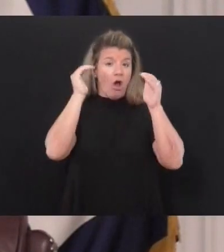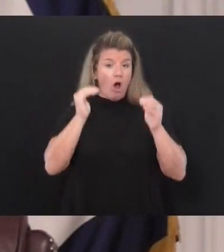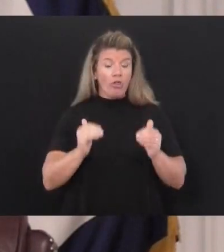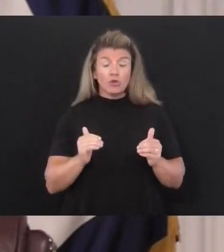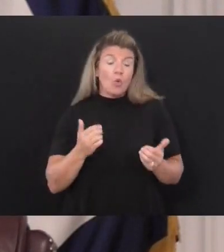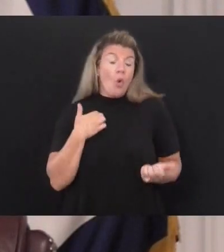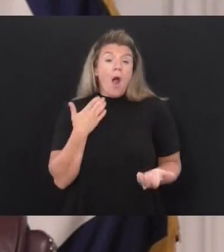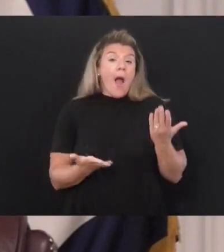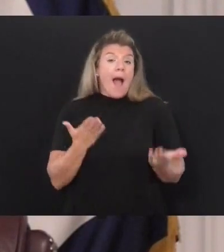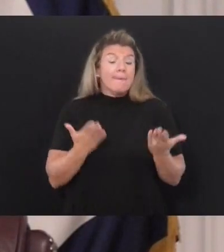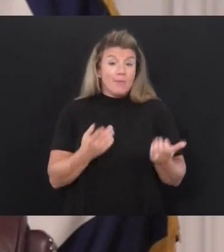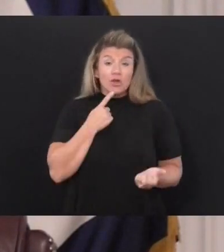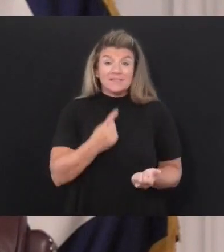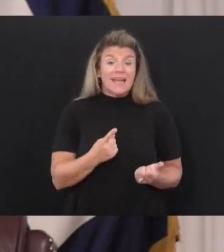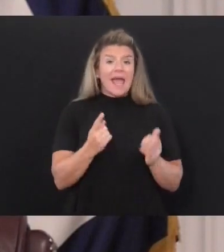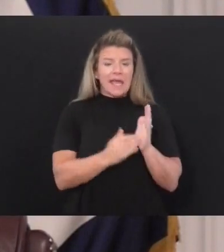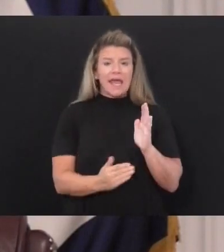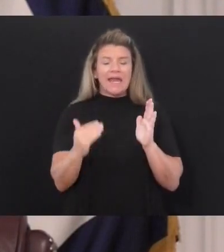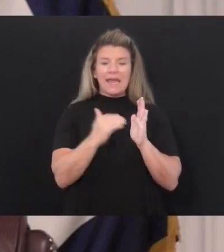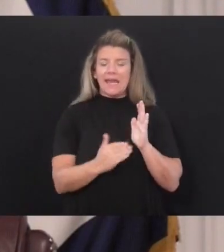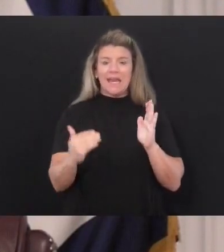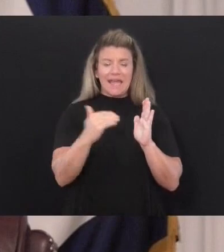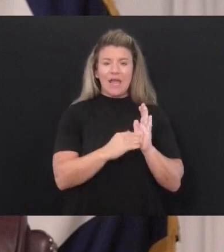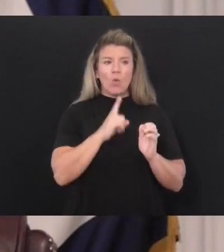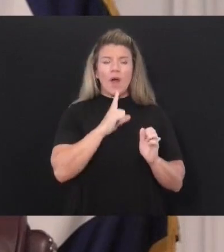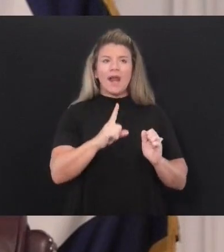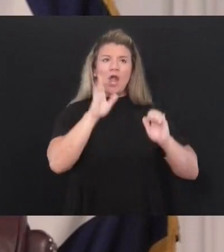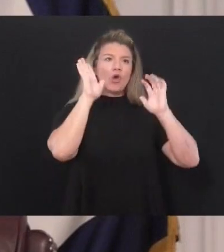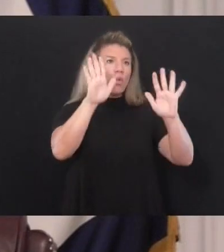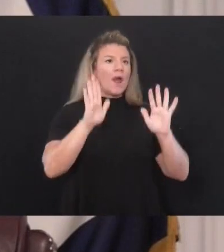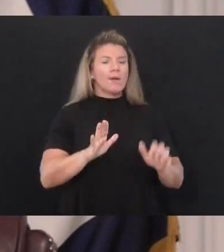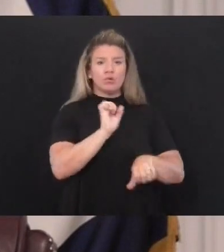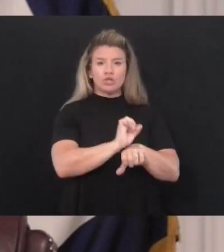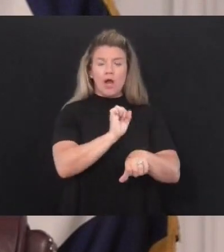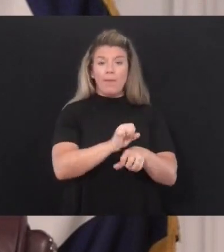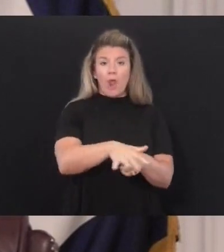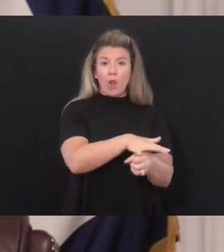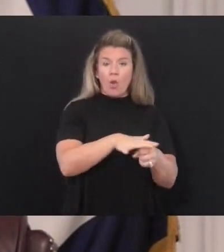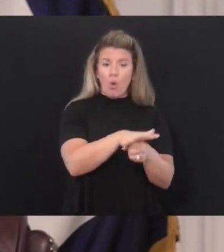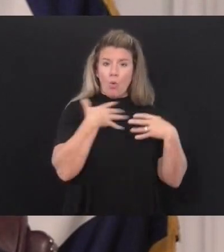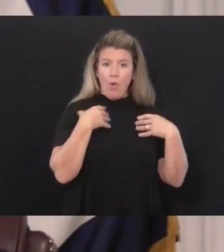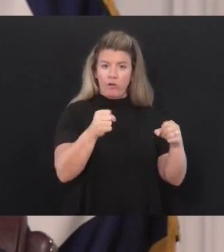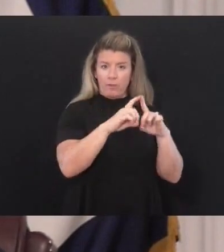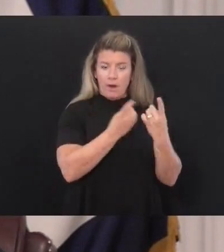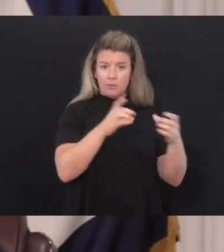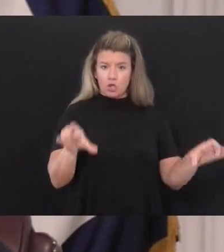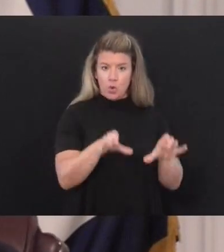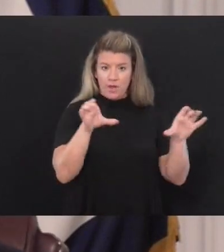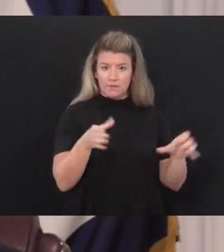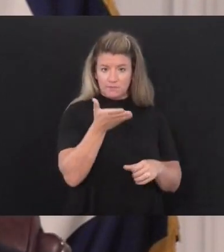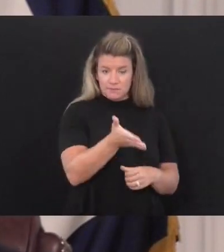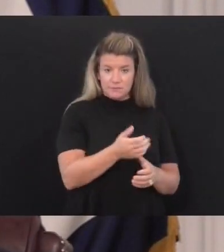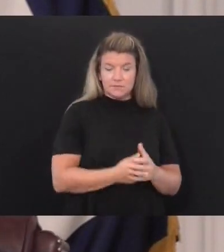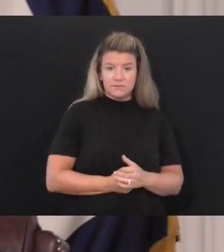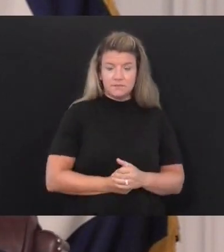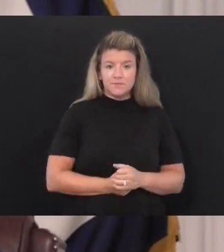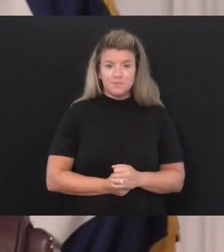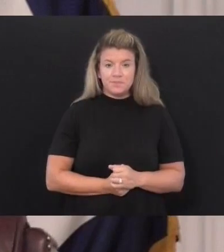be called in and pass a law? I don't think you could deal with that unilaterally. Mark, you're exactly right. 100%